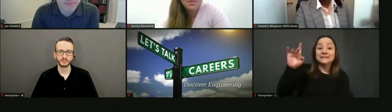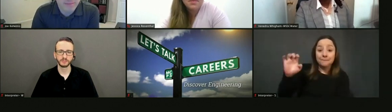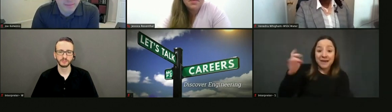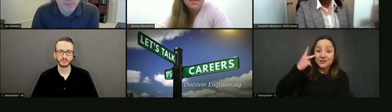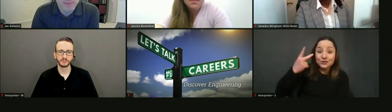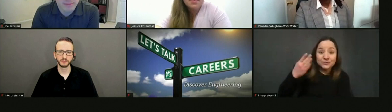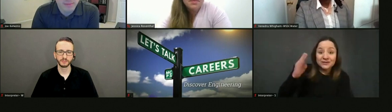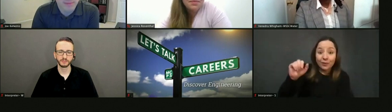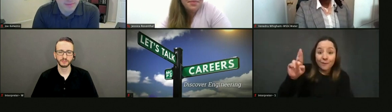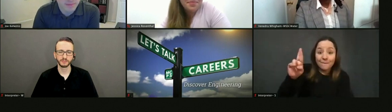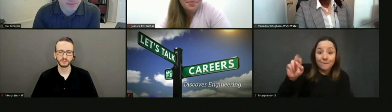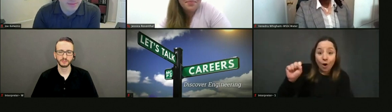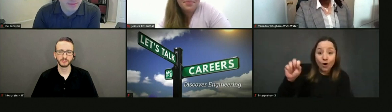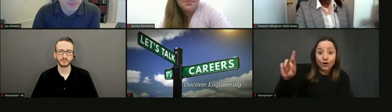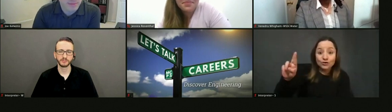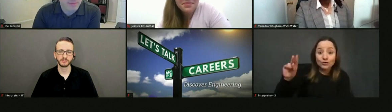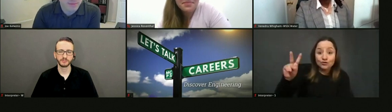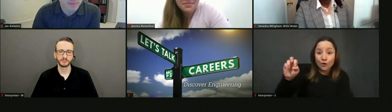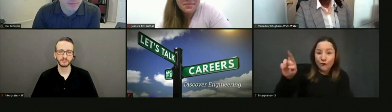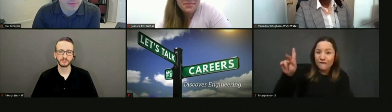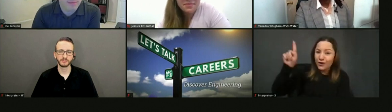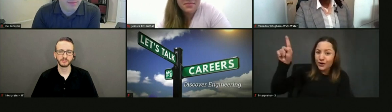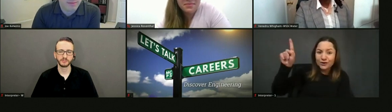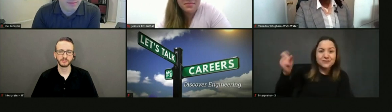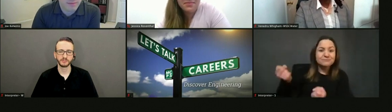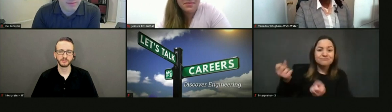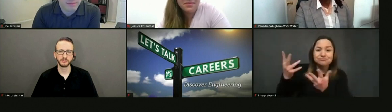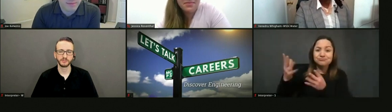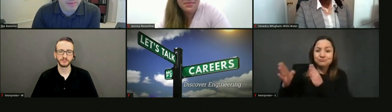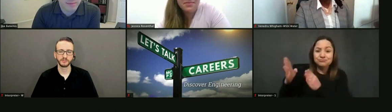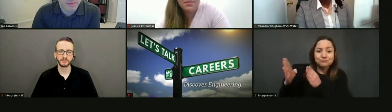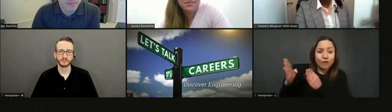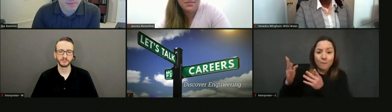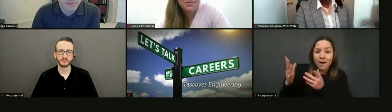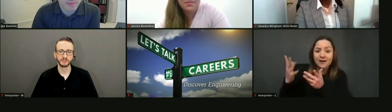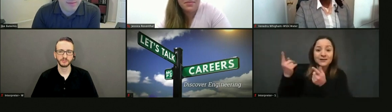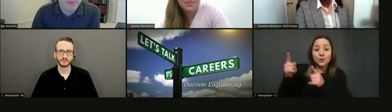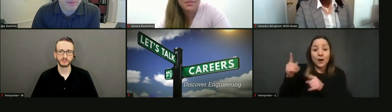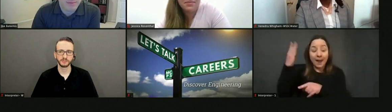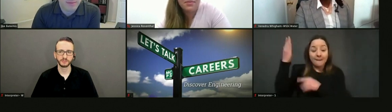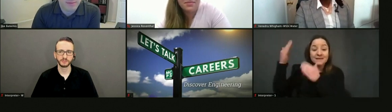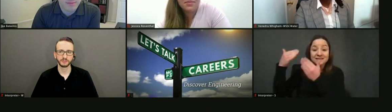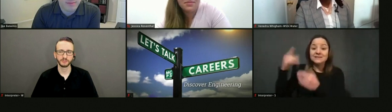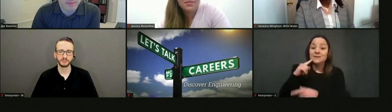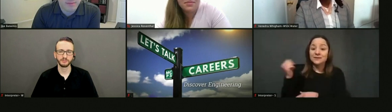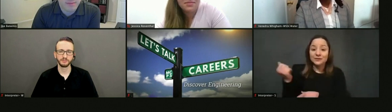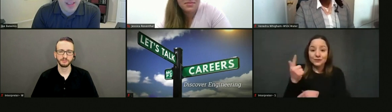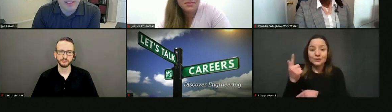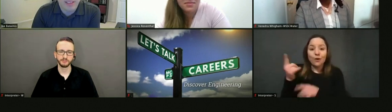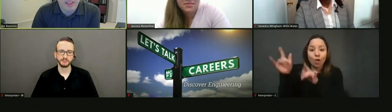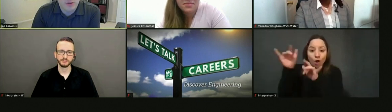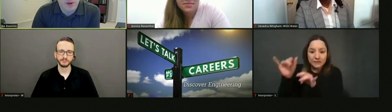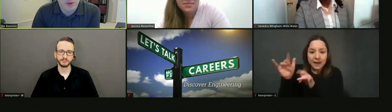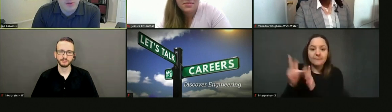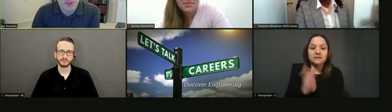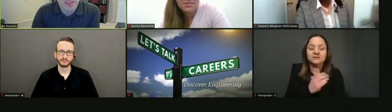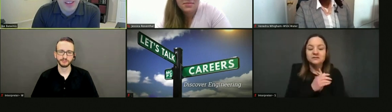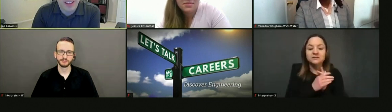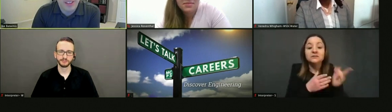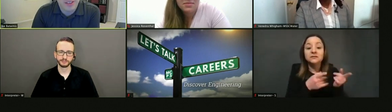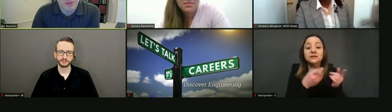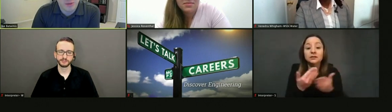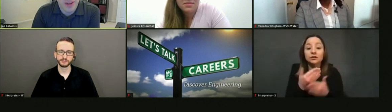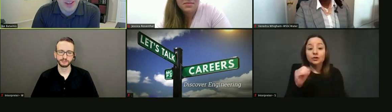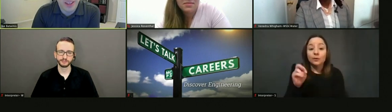now out there. That's a lot of robotics, and a lot of what happens in space is all autonomous. So, yeah. And the new Mars Rover